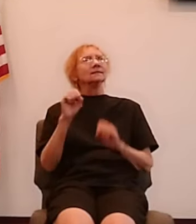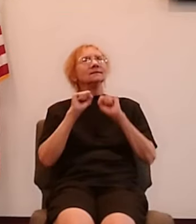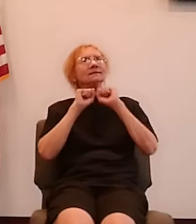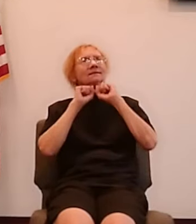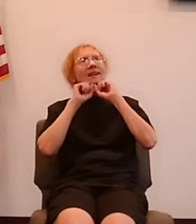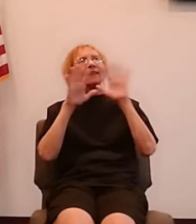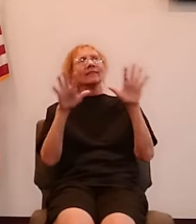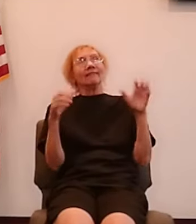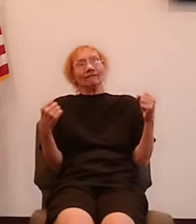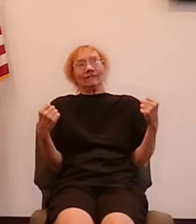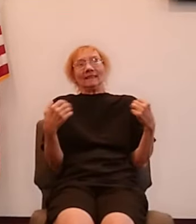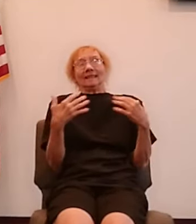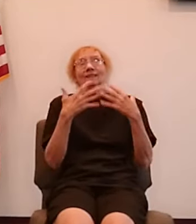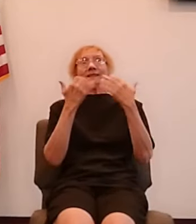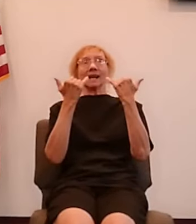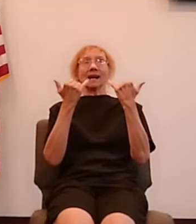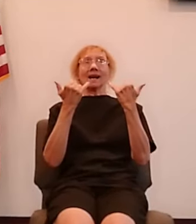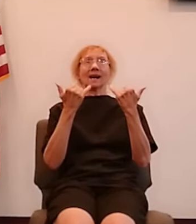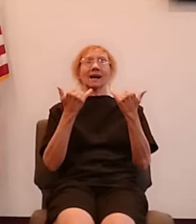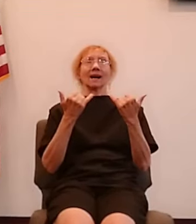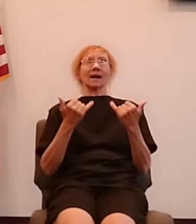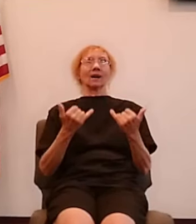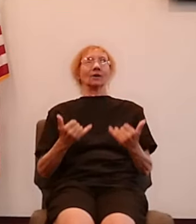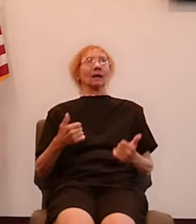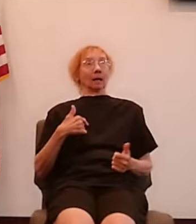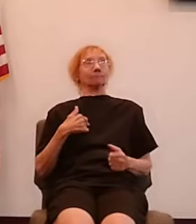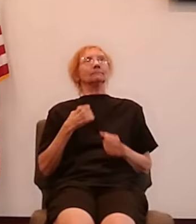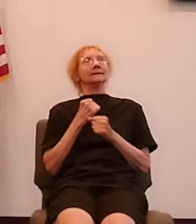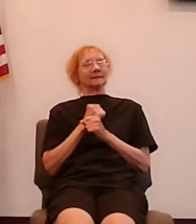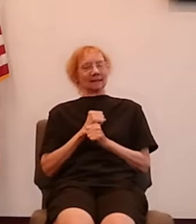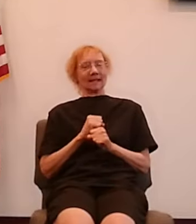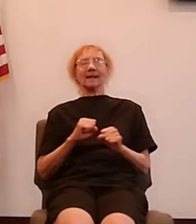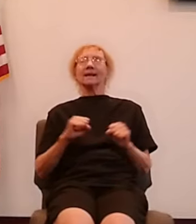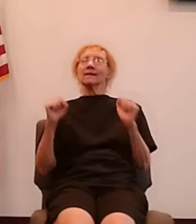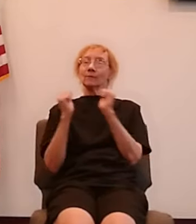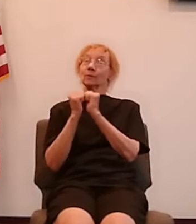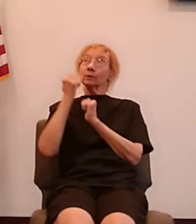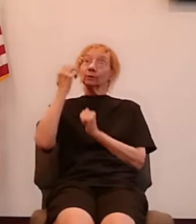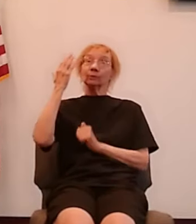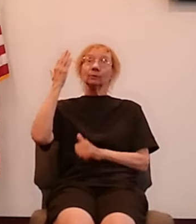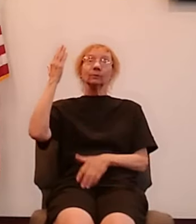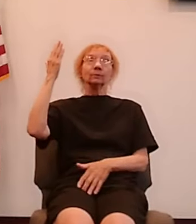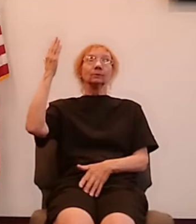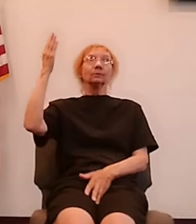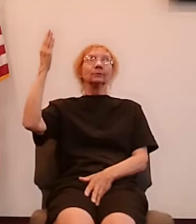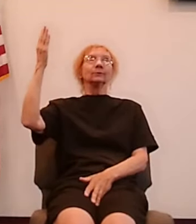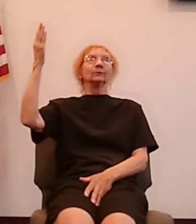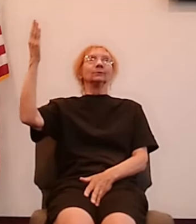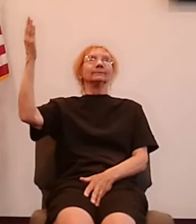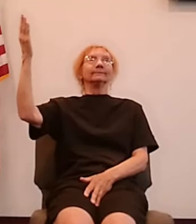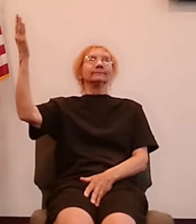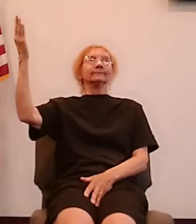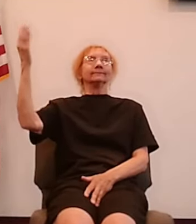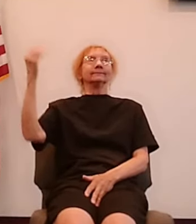There's nothing to fear now, for I am safe with you.